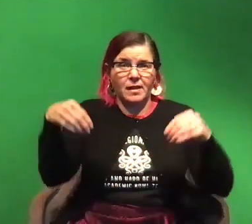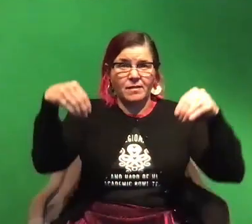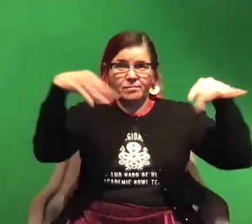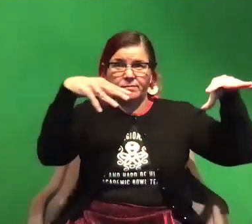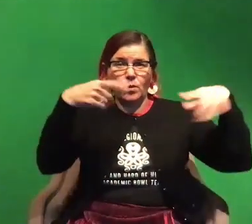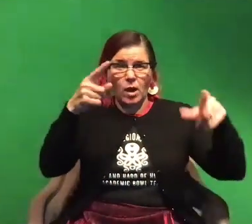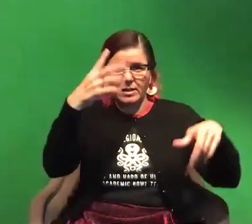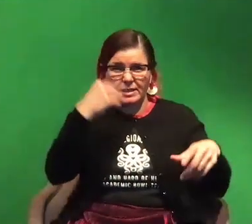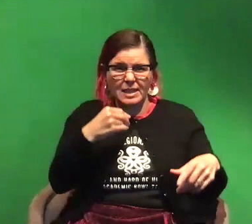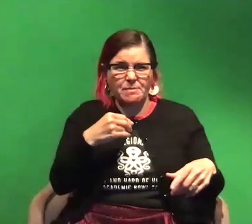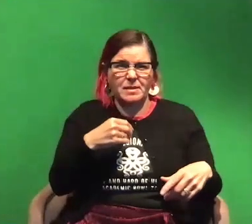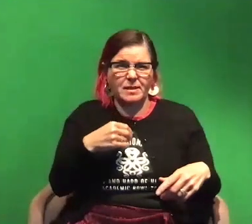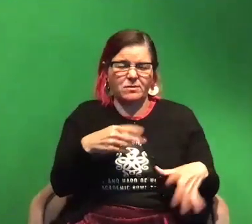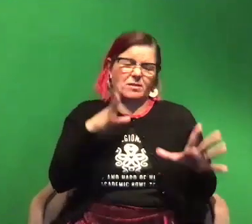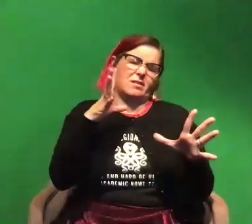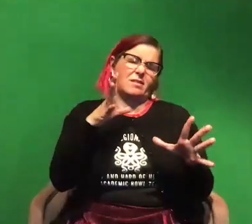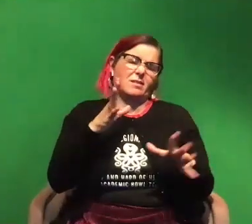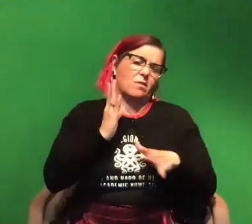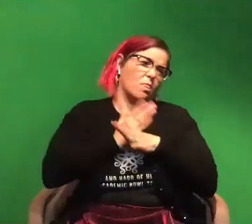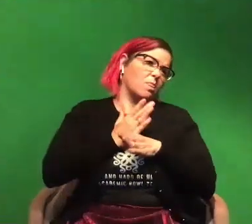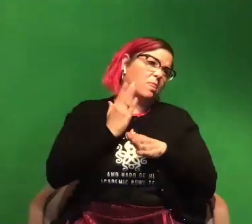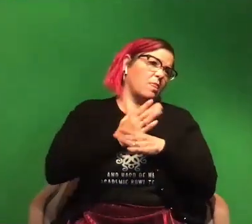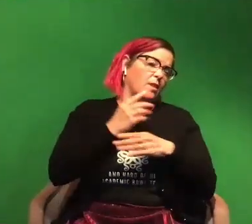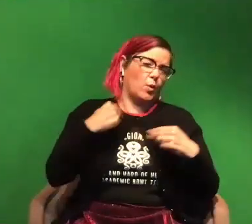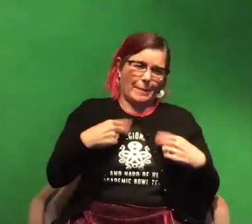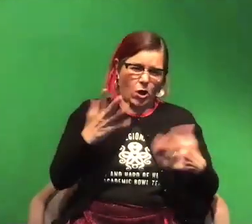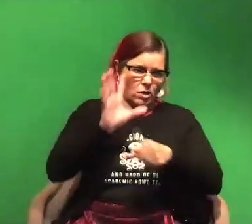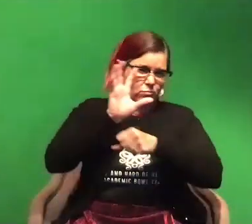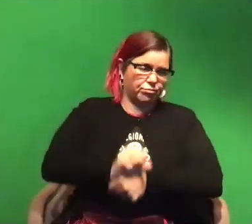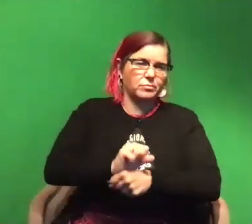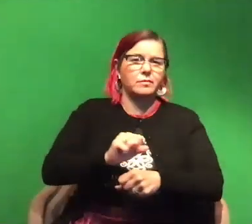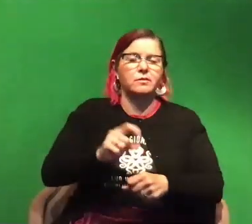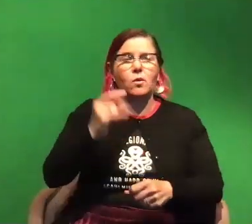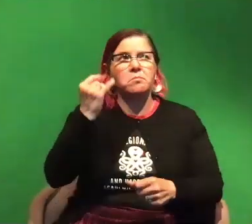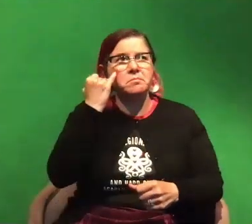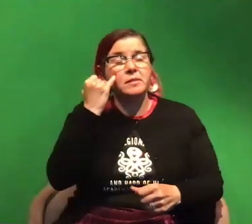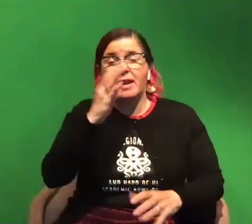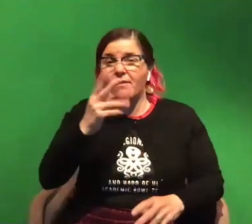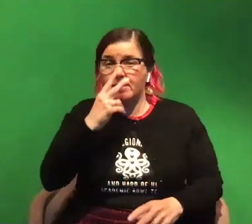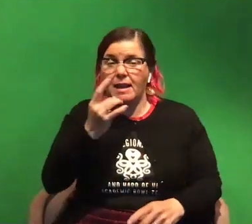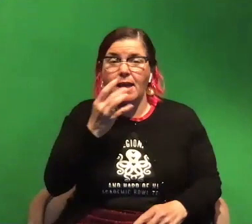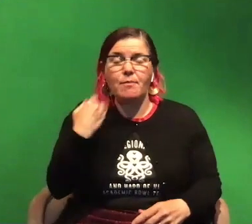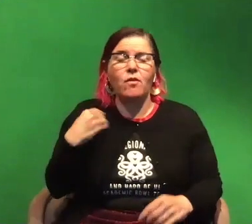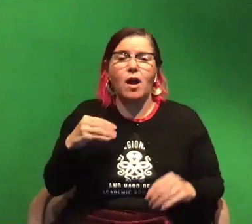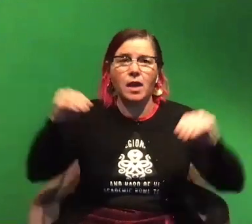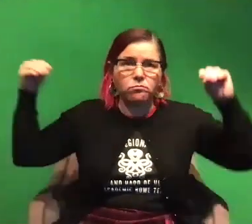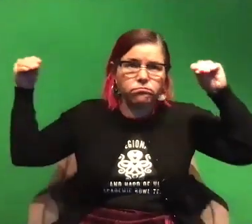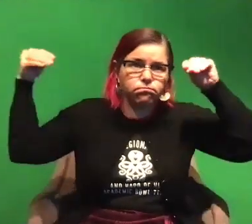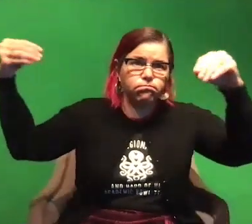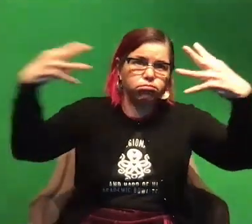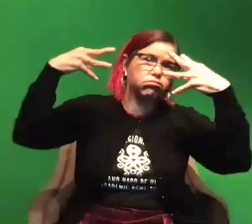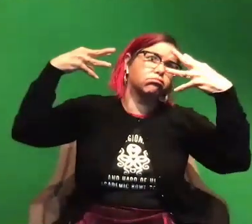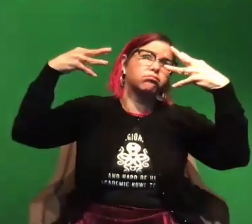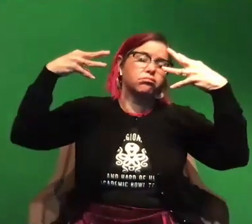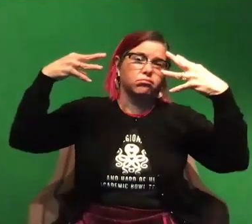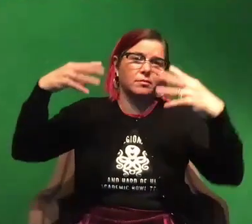how unpleasant is that for a human that's used to light? So imagine you've never seen a light before, and then floodlights get shined at